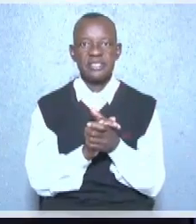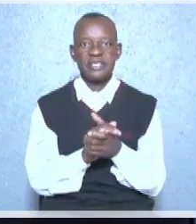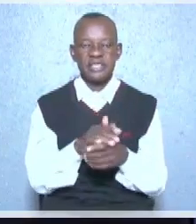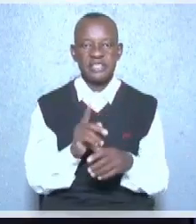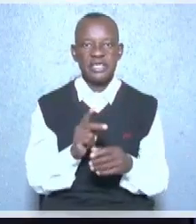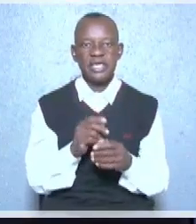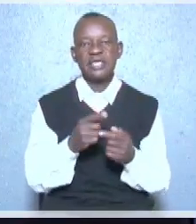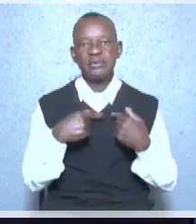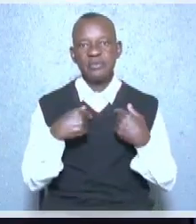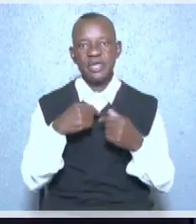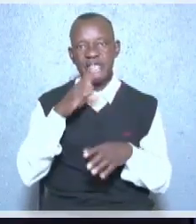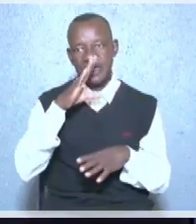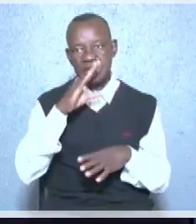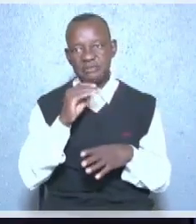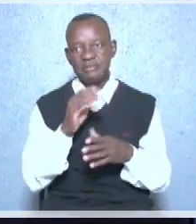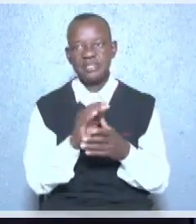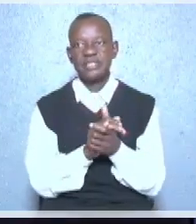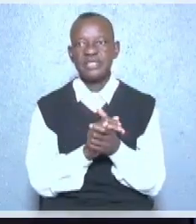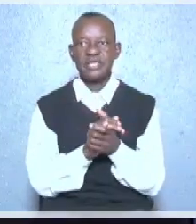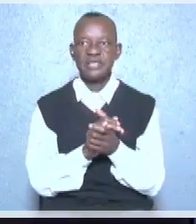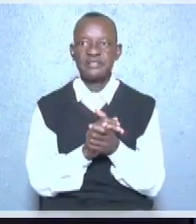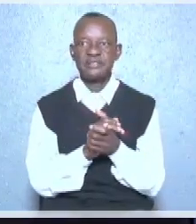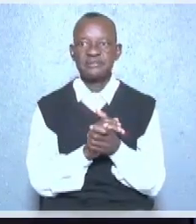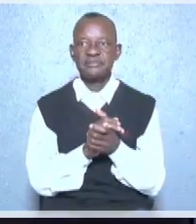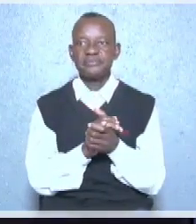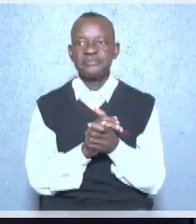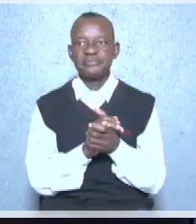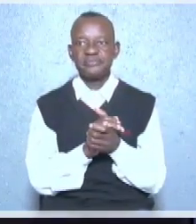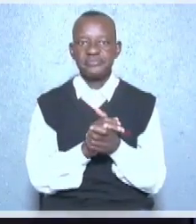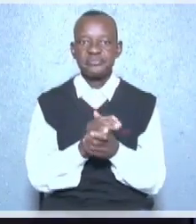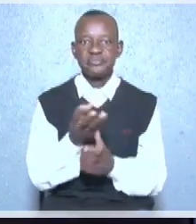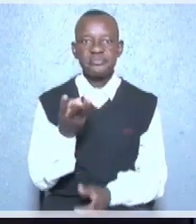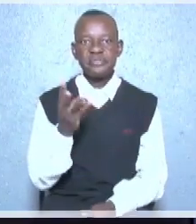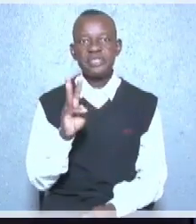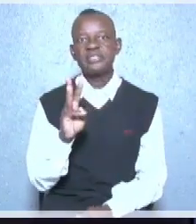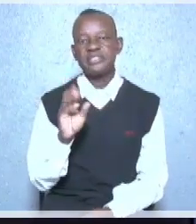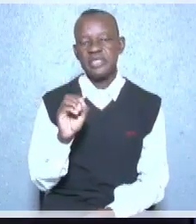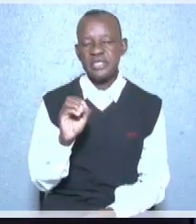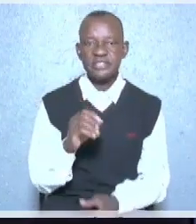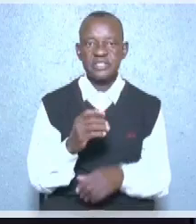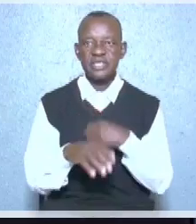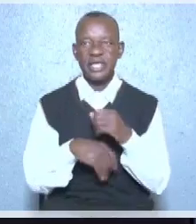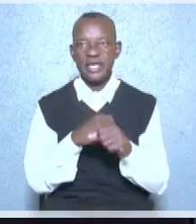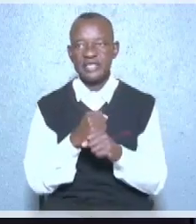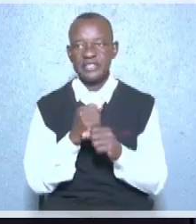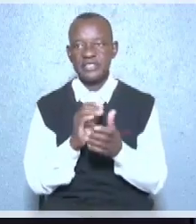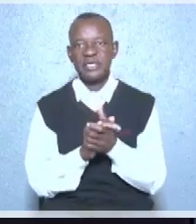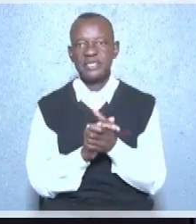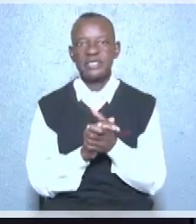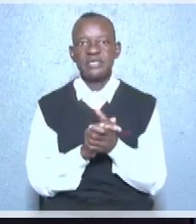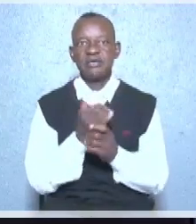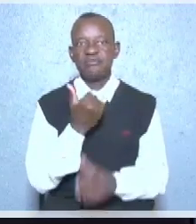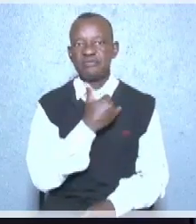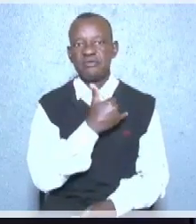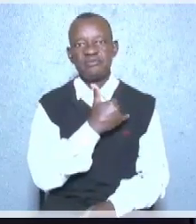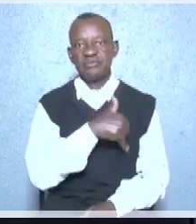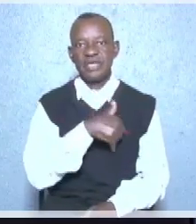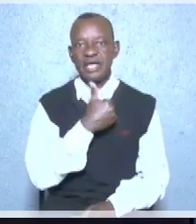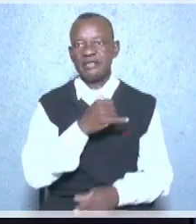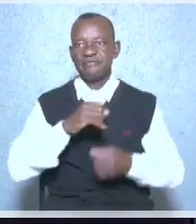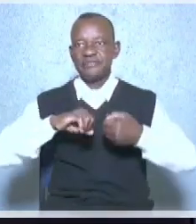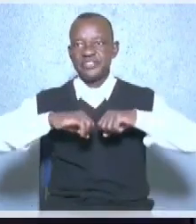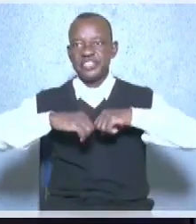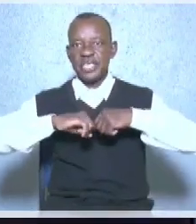of a man's life. Talk to us about how much of a challenge was it, and maybe also, what are some of the new things that you